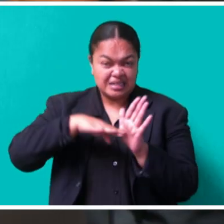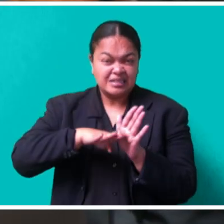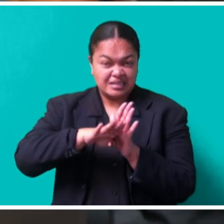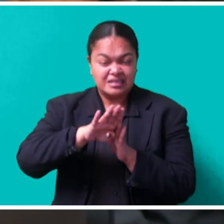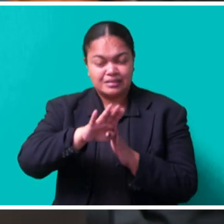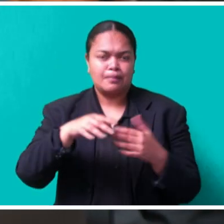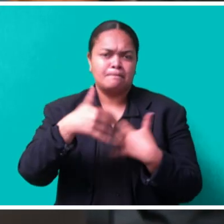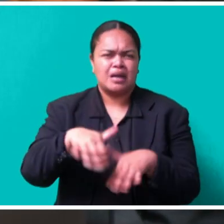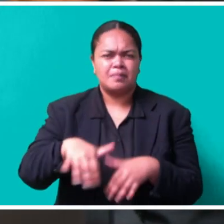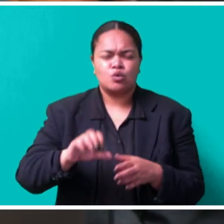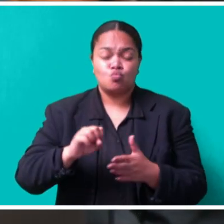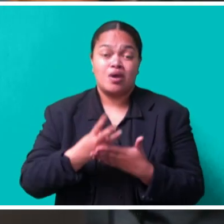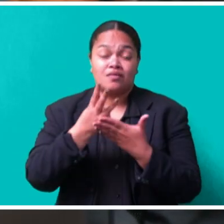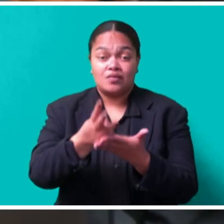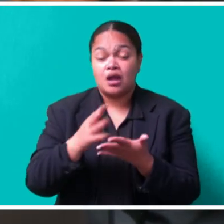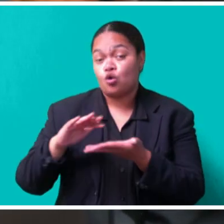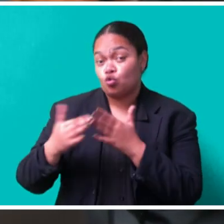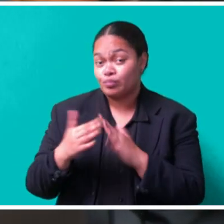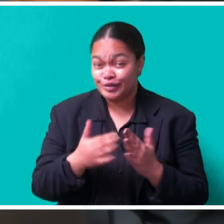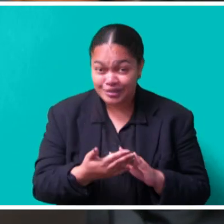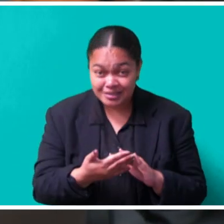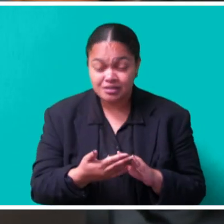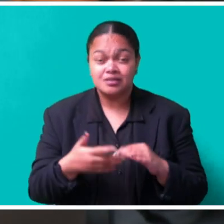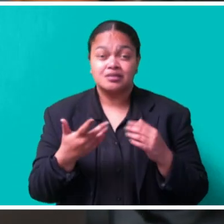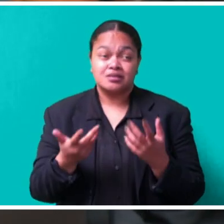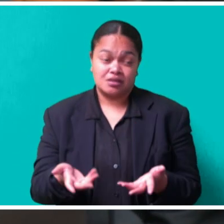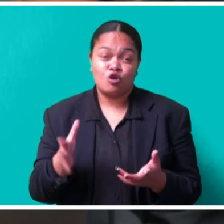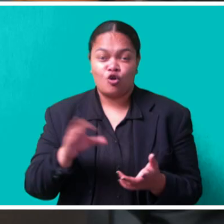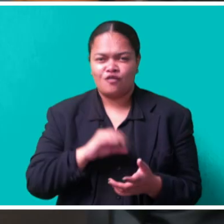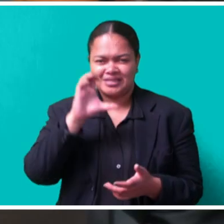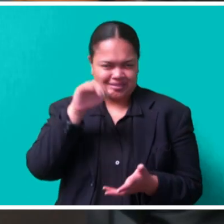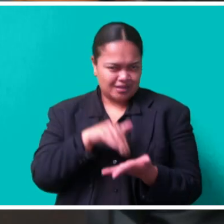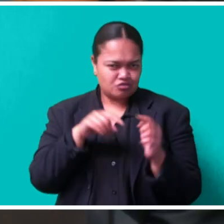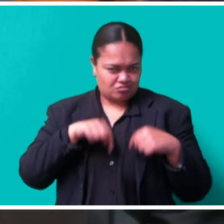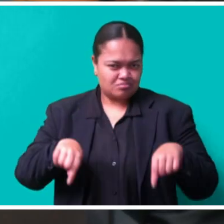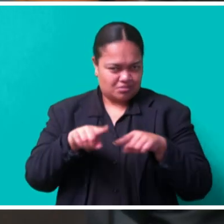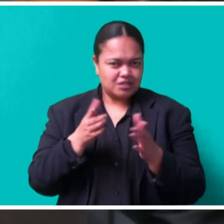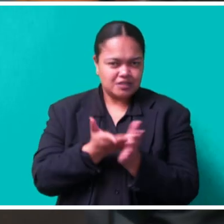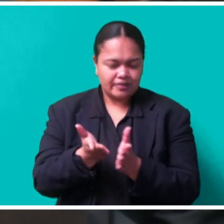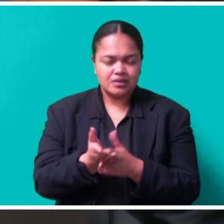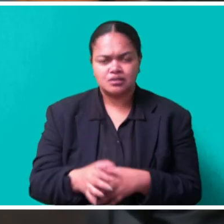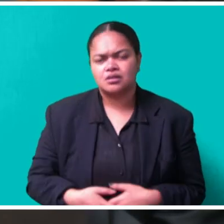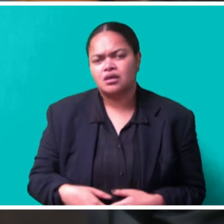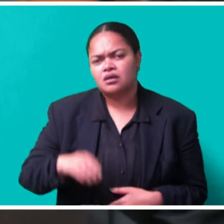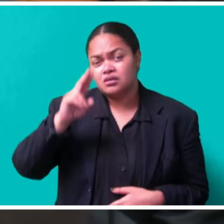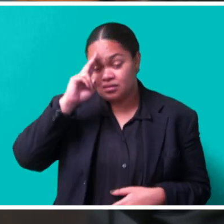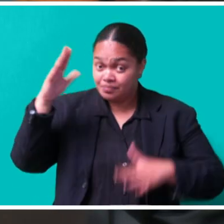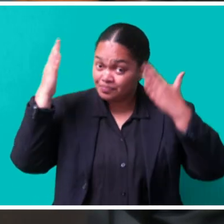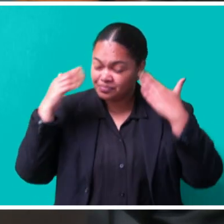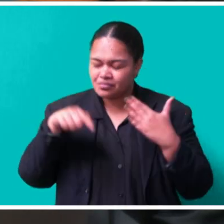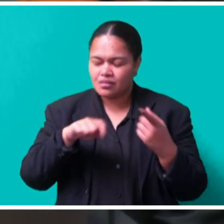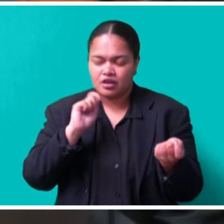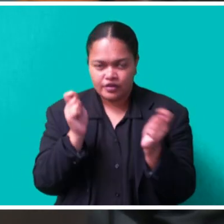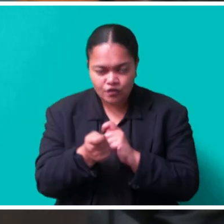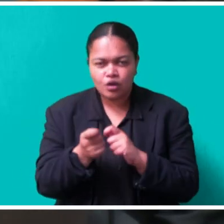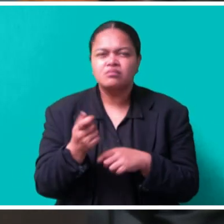welfare, and the community of essential services. Mr. Speaker, sir, this reform is both